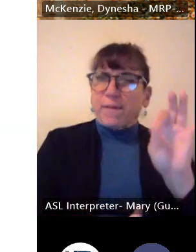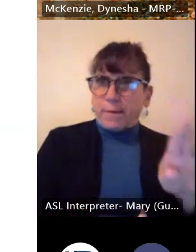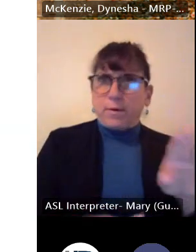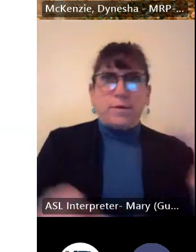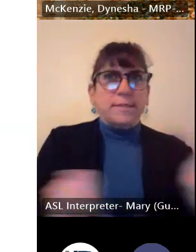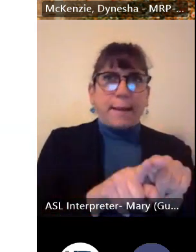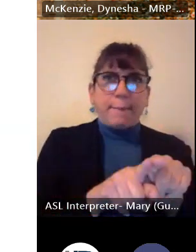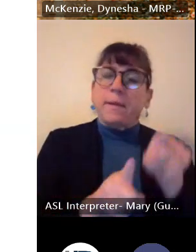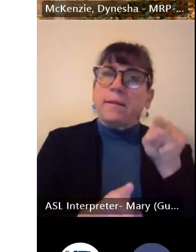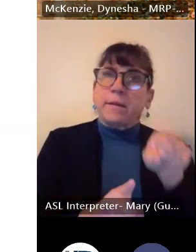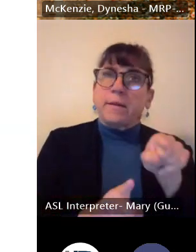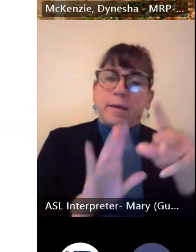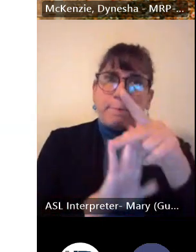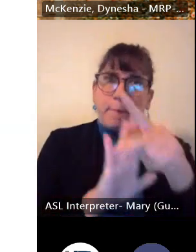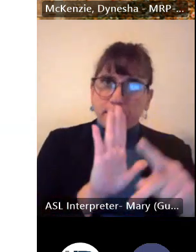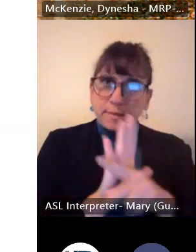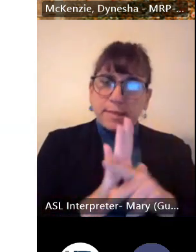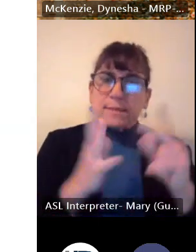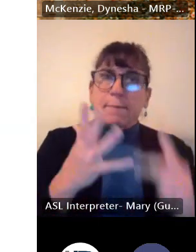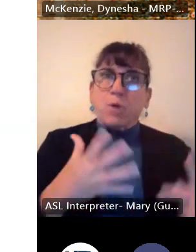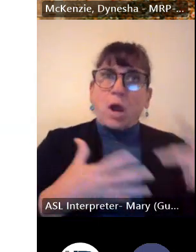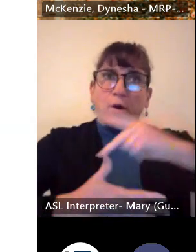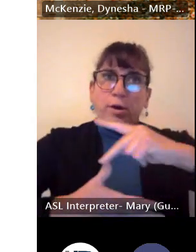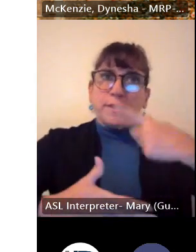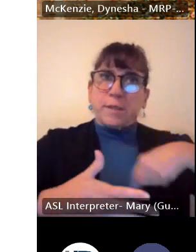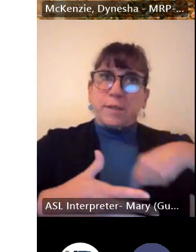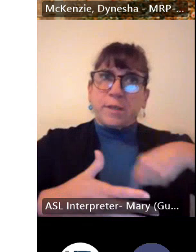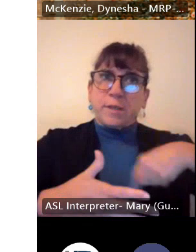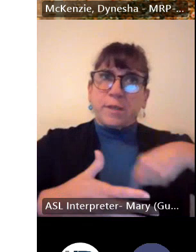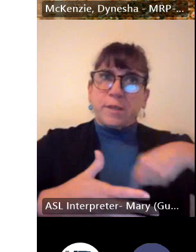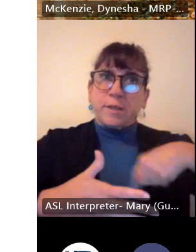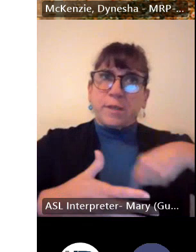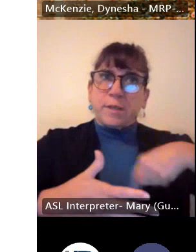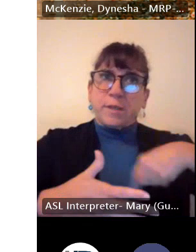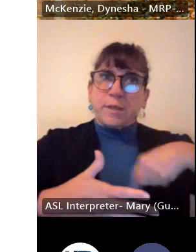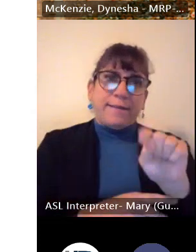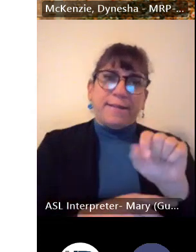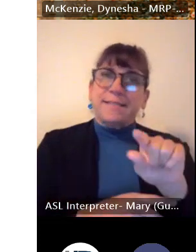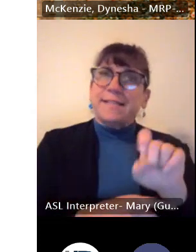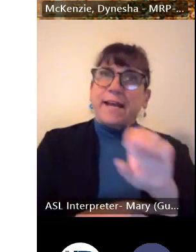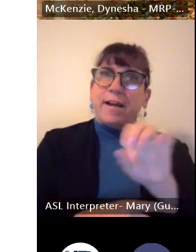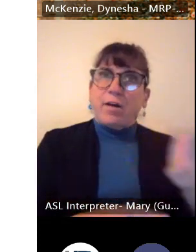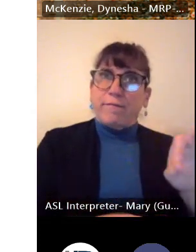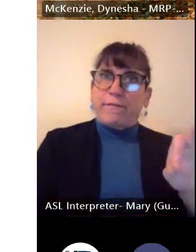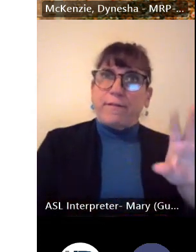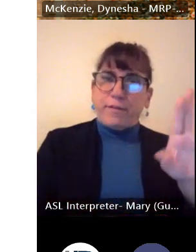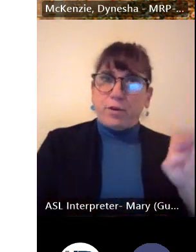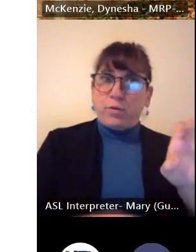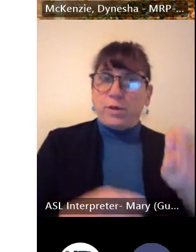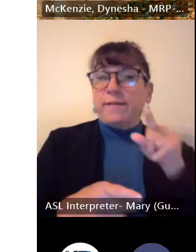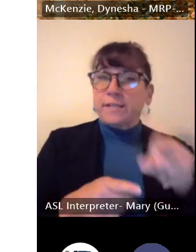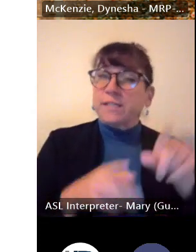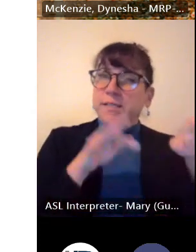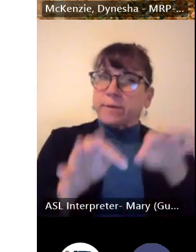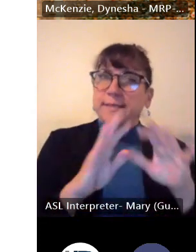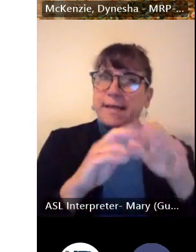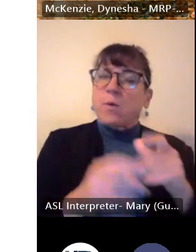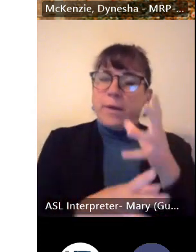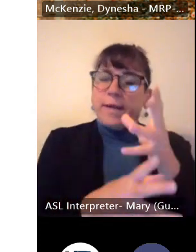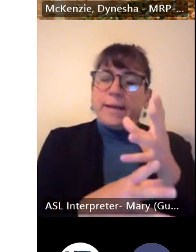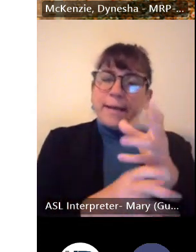there's policies, there's priorities that we laid out in the State of the Union. The budget's going to tell me how I get those done. And next slide,